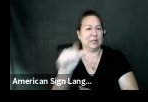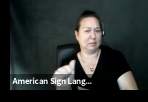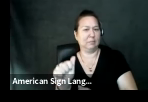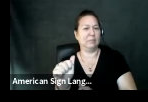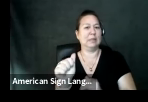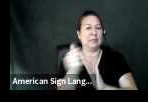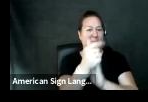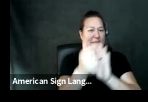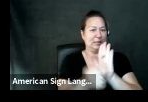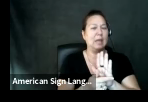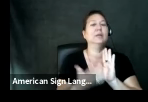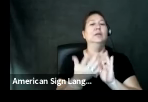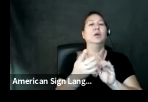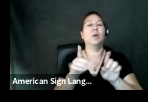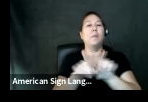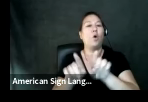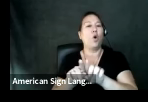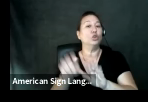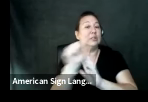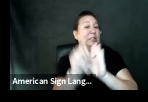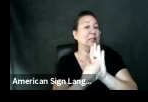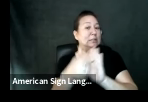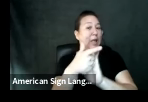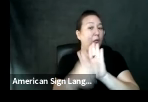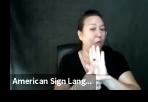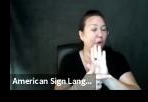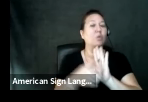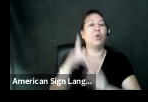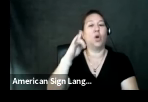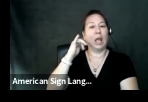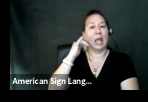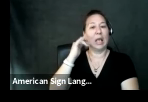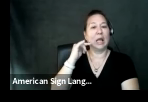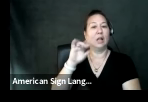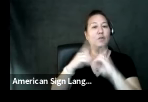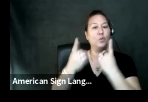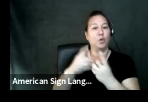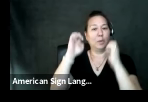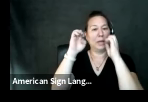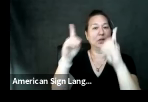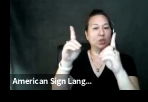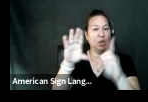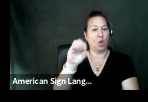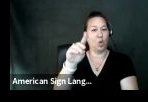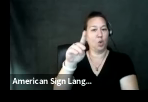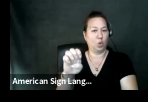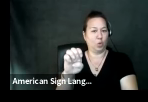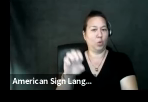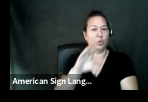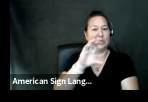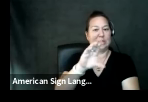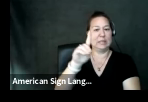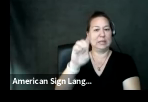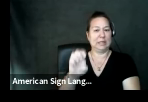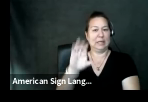government laws, the California Department of Education, Ed Code. So as you probably are well